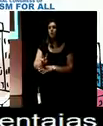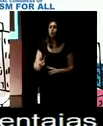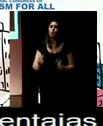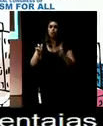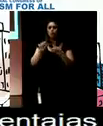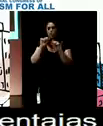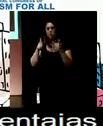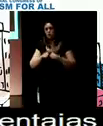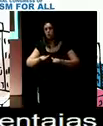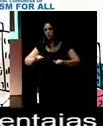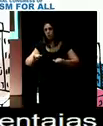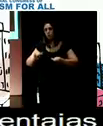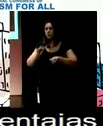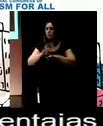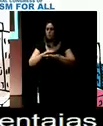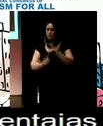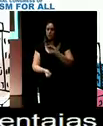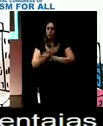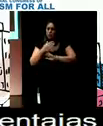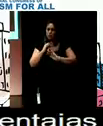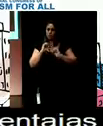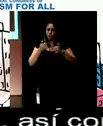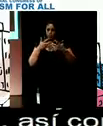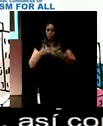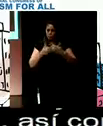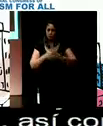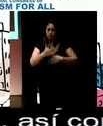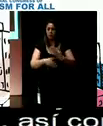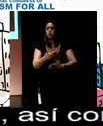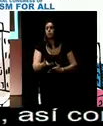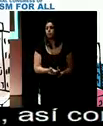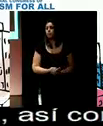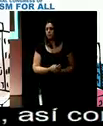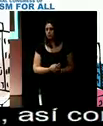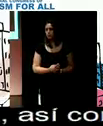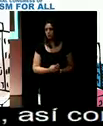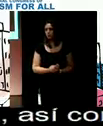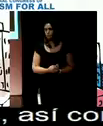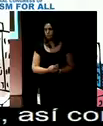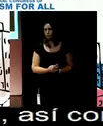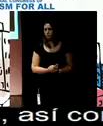as the ways of application.